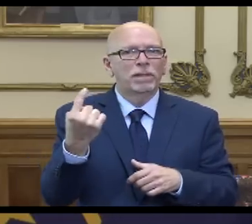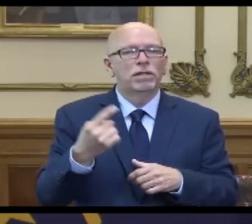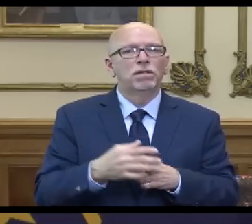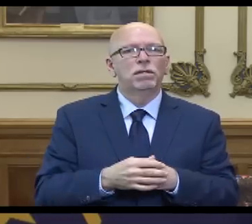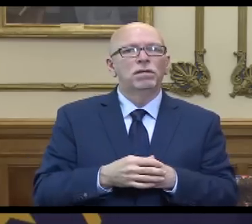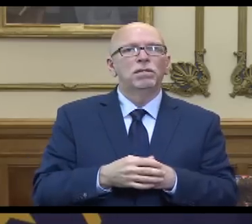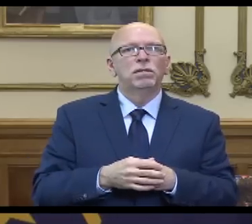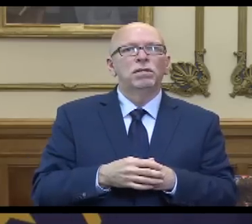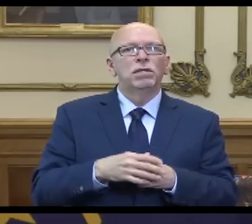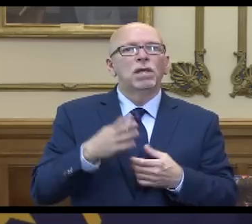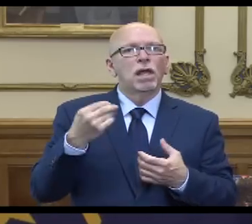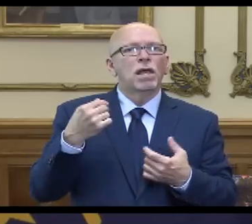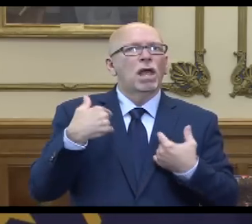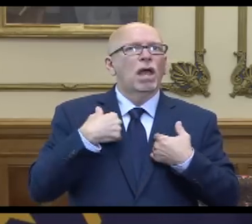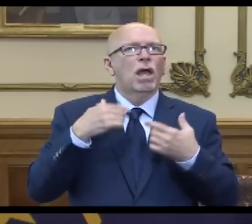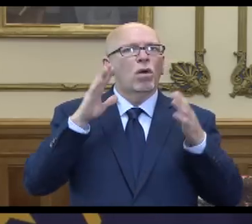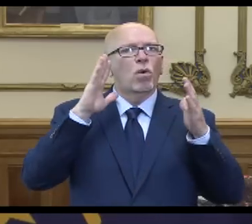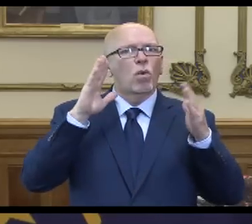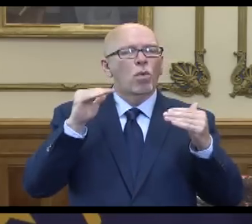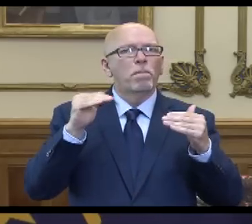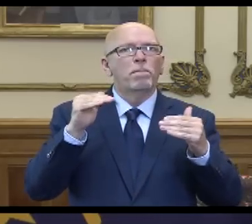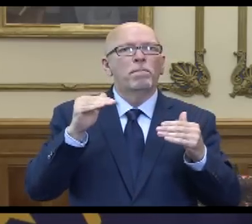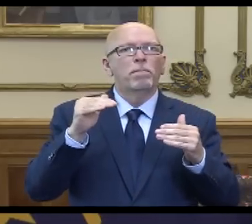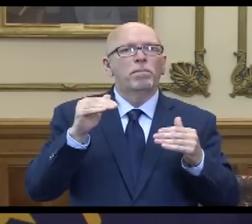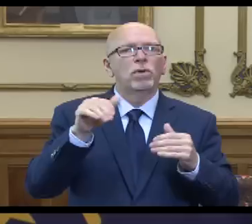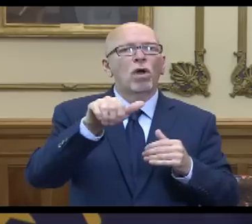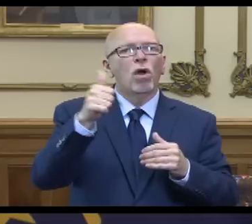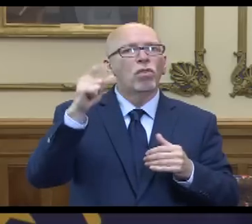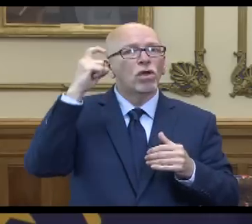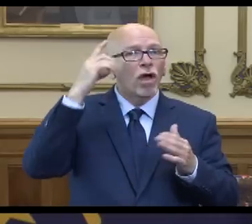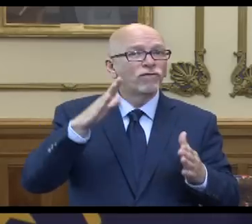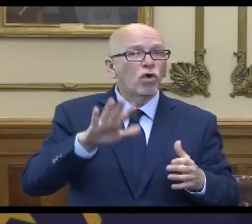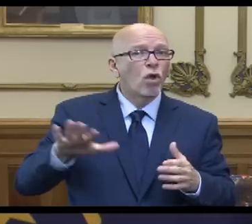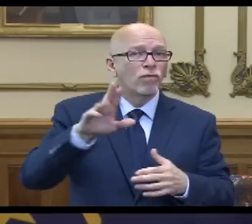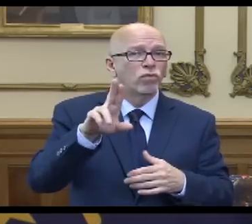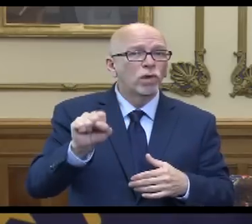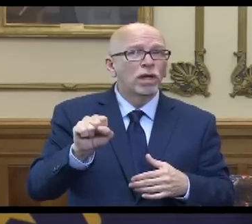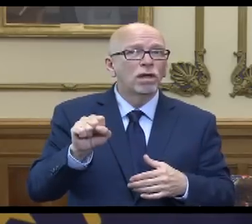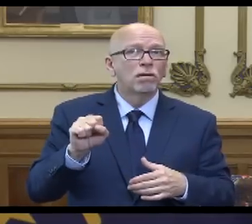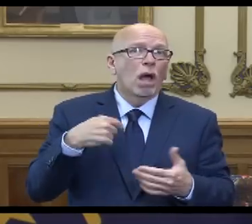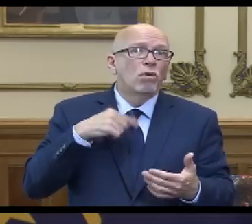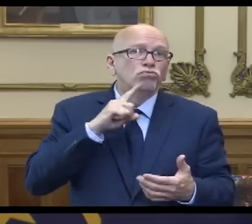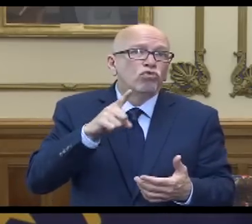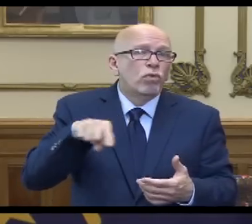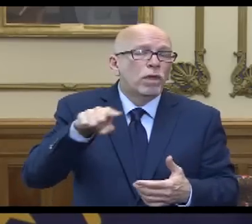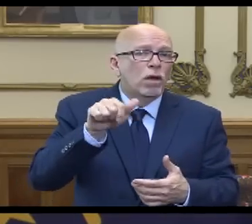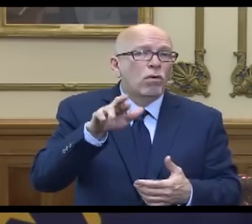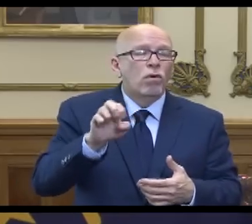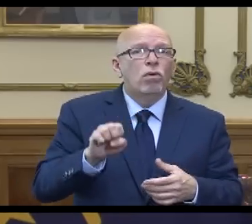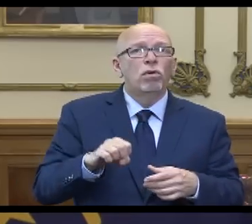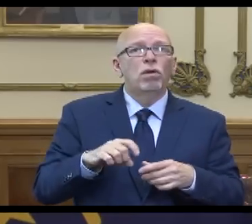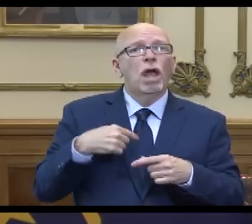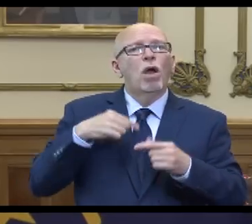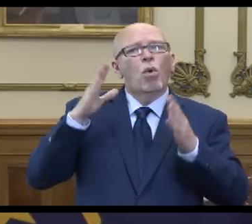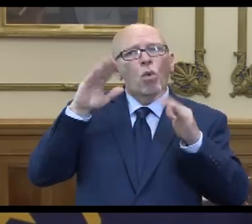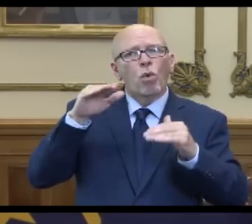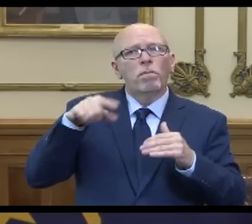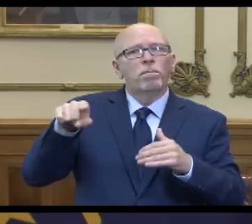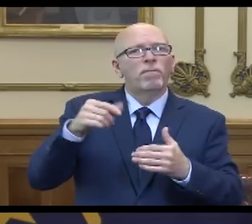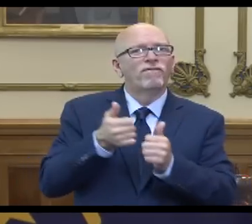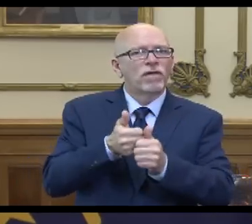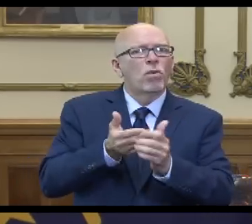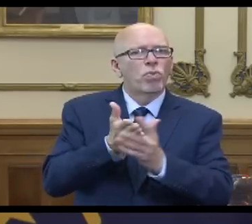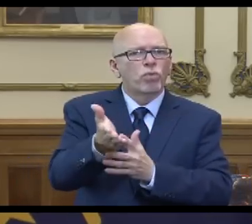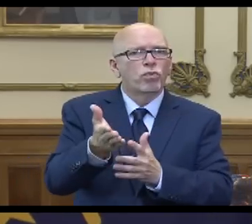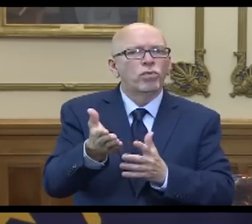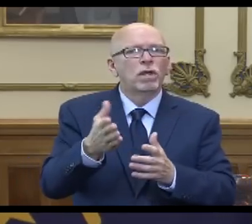And I hope that other governors around the country, I know they are, but I hope there's follow through on this